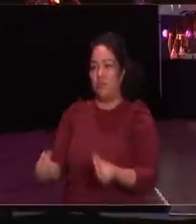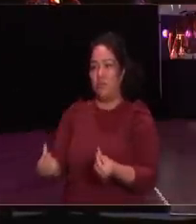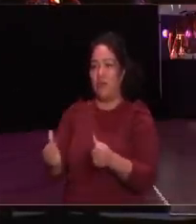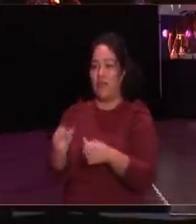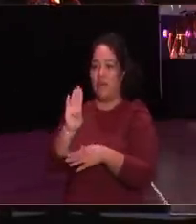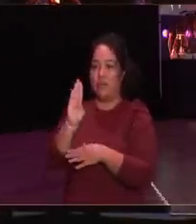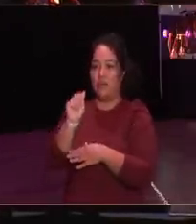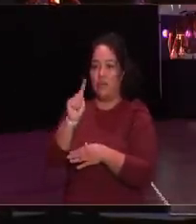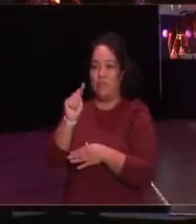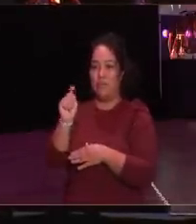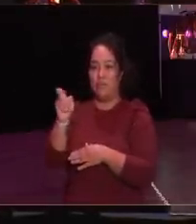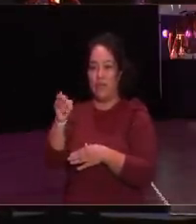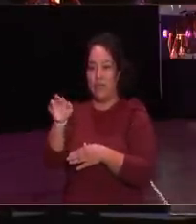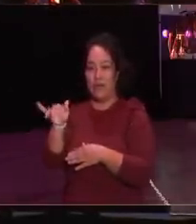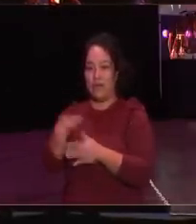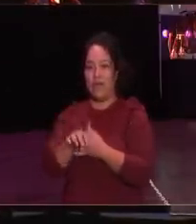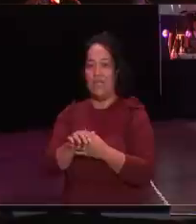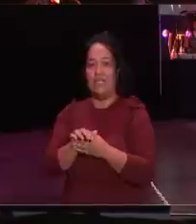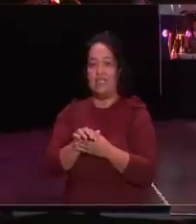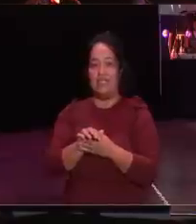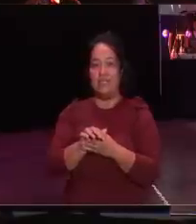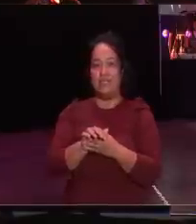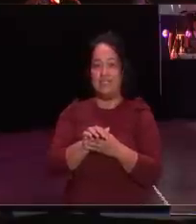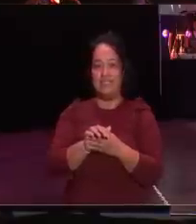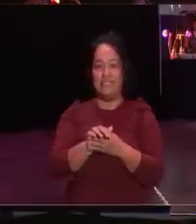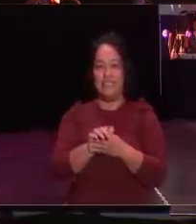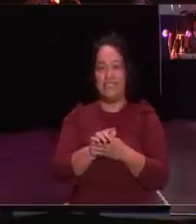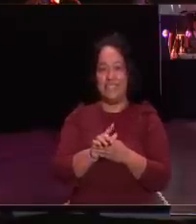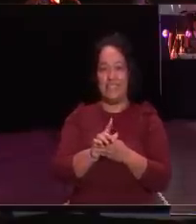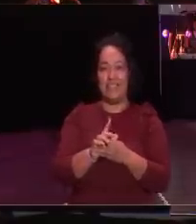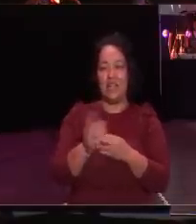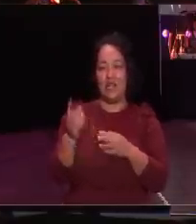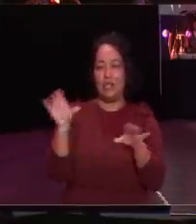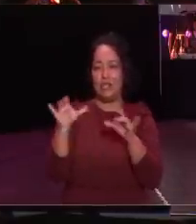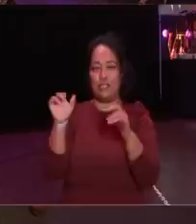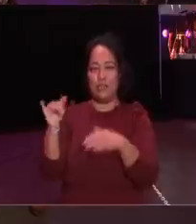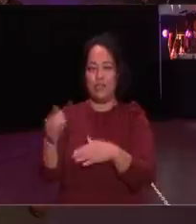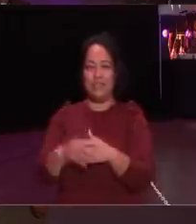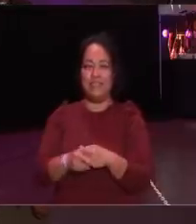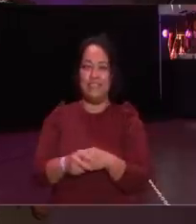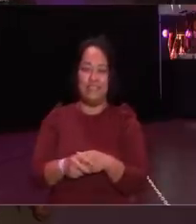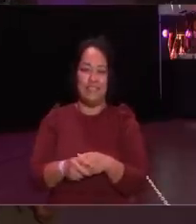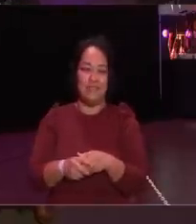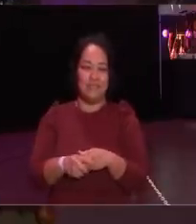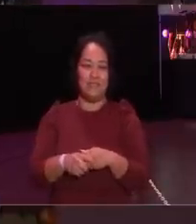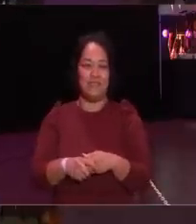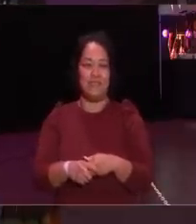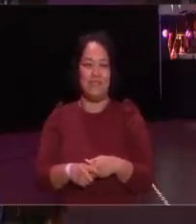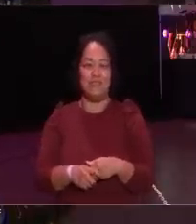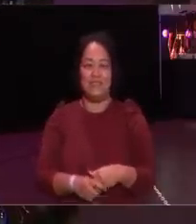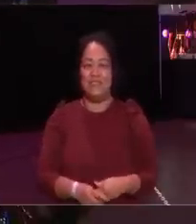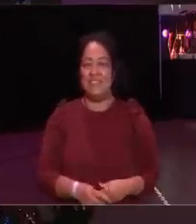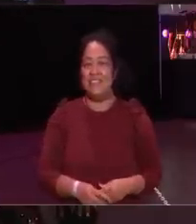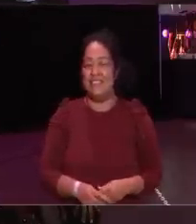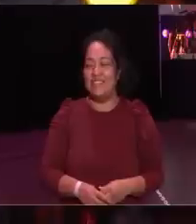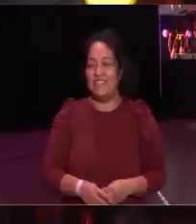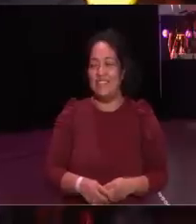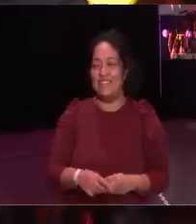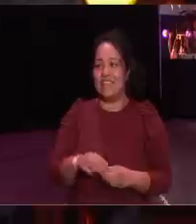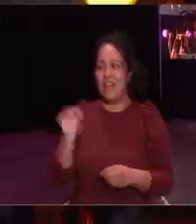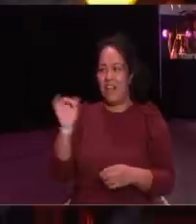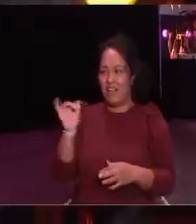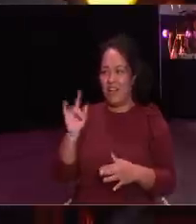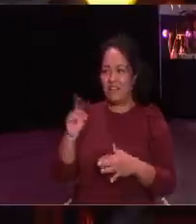a Dios. But when you want to praise God. Ustedes lo pueden hacer. You can do it. También bendigo a los hermanos de Miami que están aquí con nosotros. I